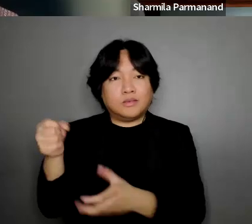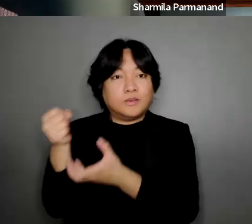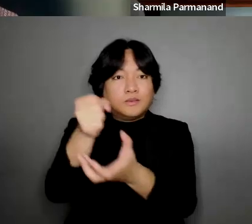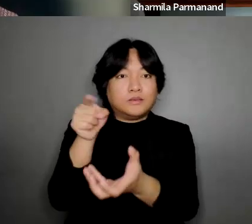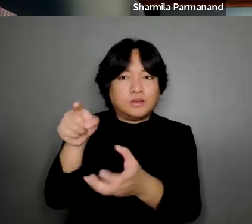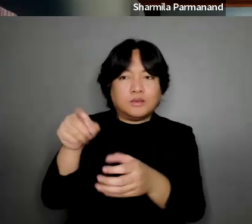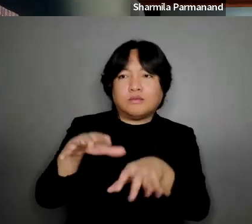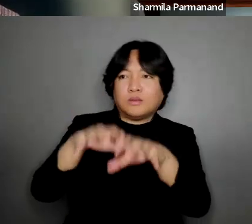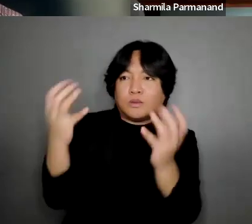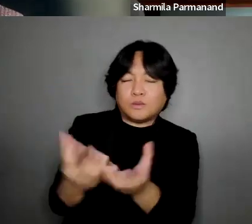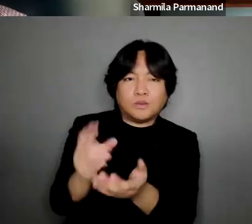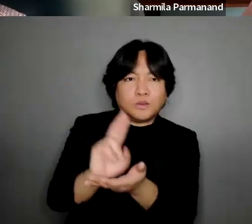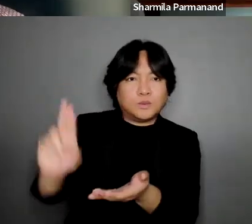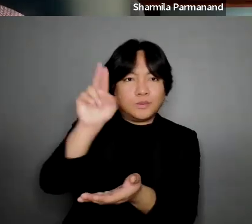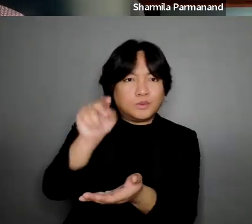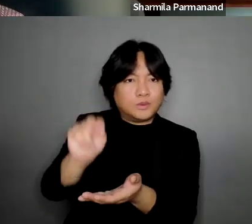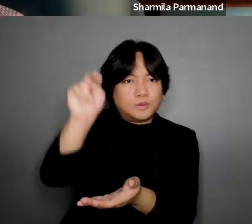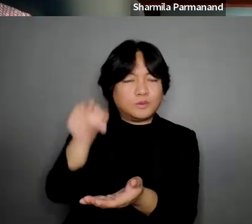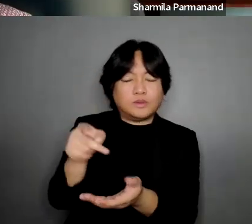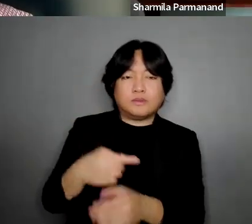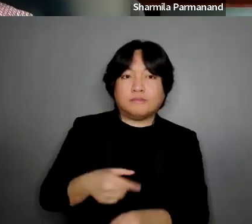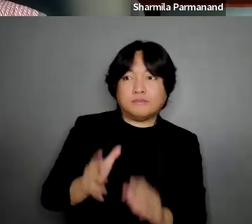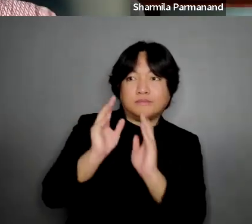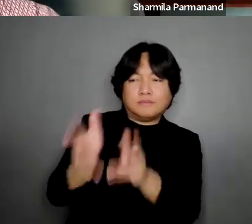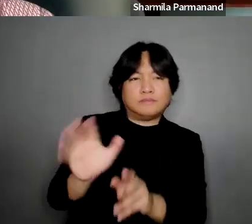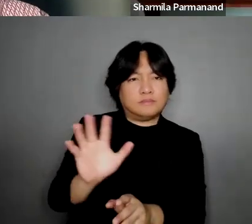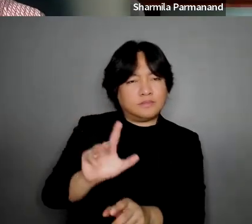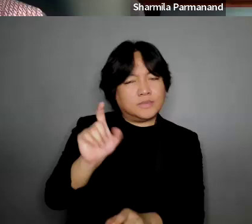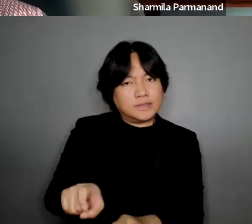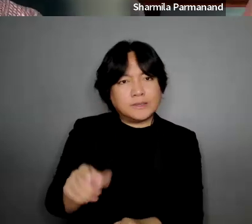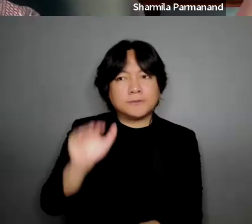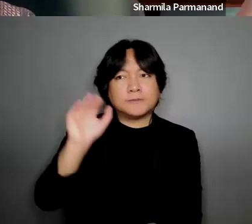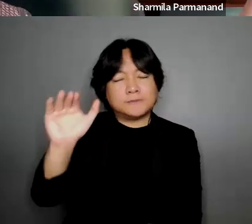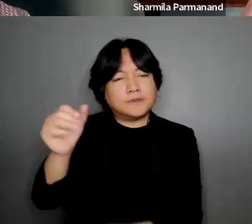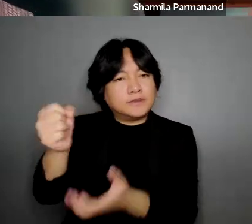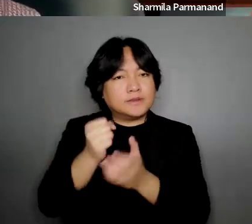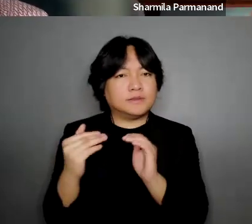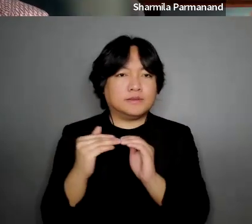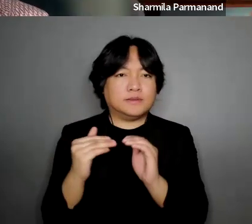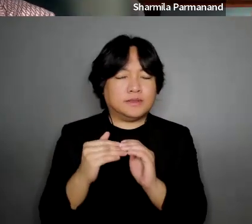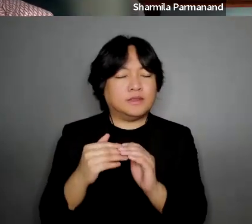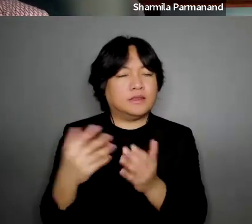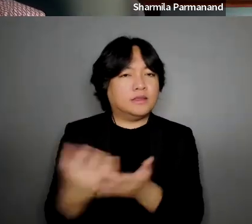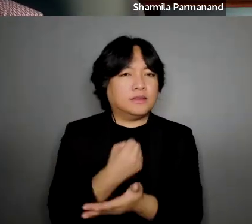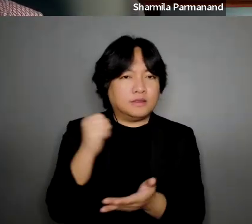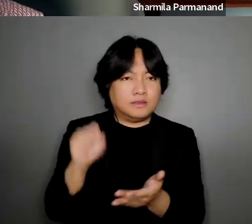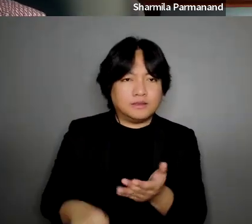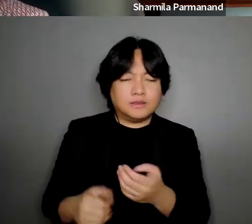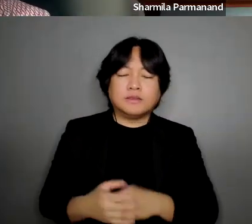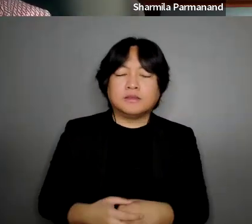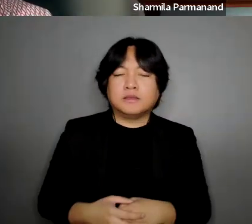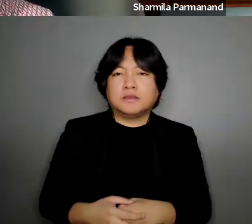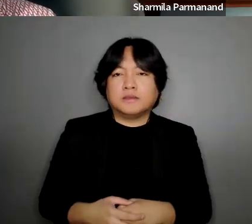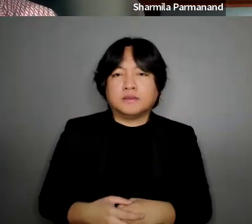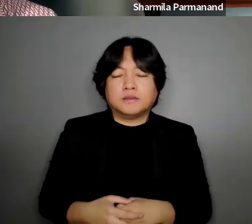rin natin silang pwedeng pabayaan, di ba? Kailangan may pushback rin against that. So I'll leave it at this for now, I